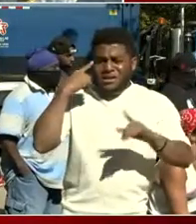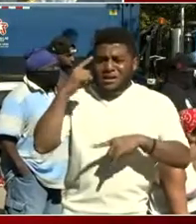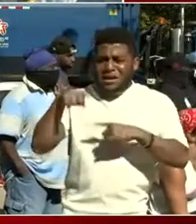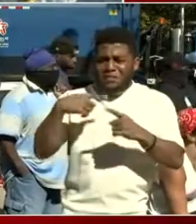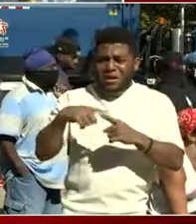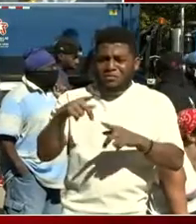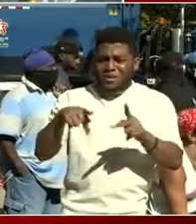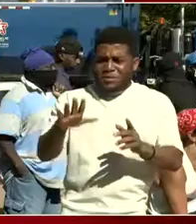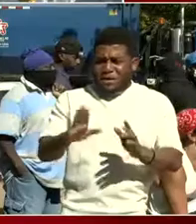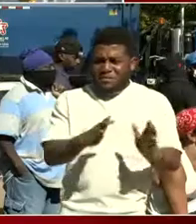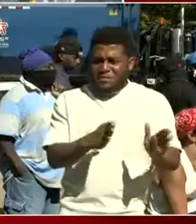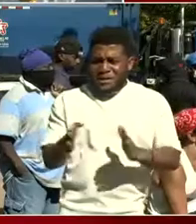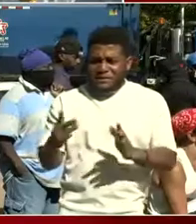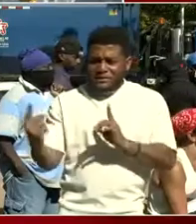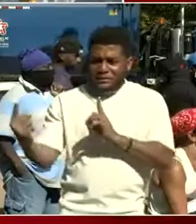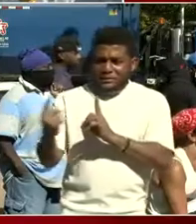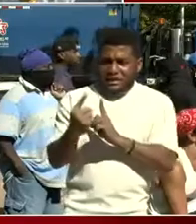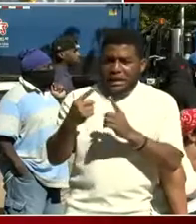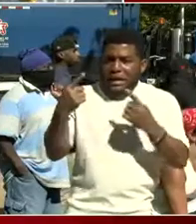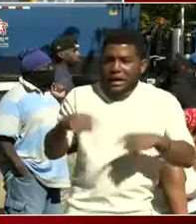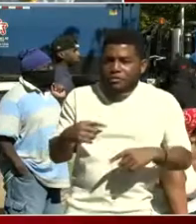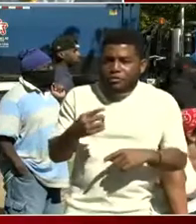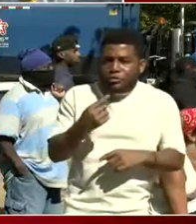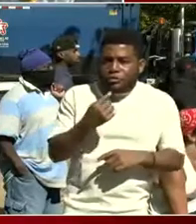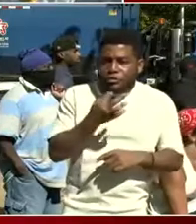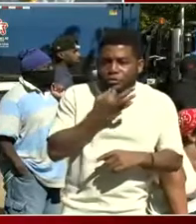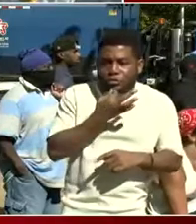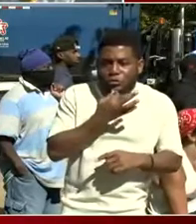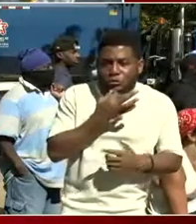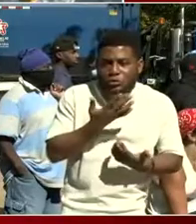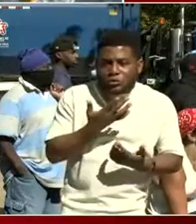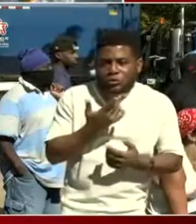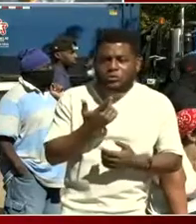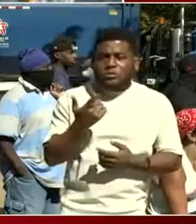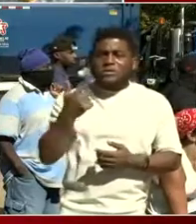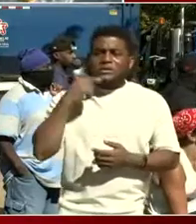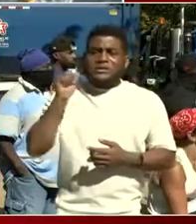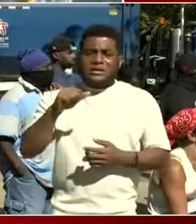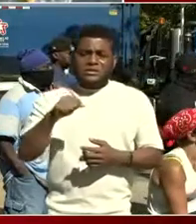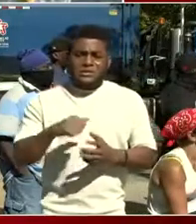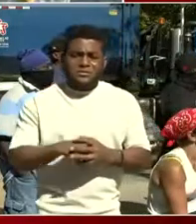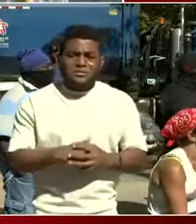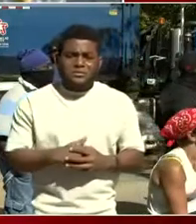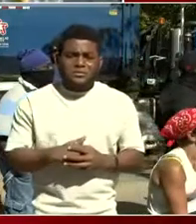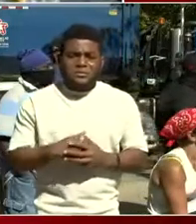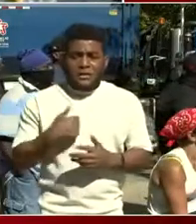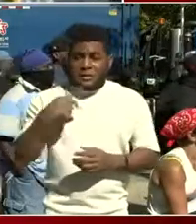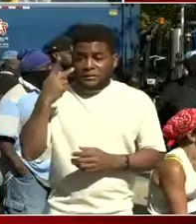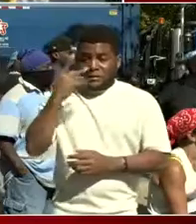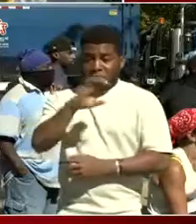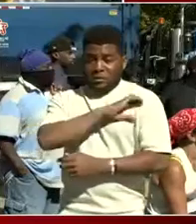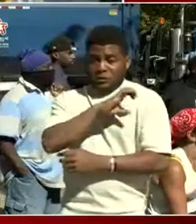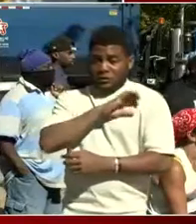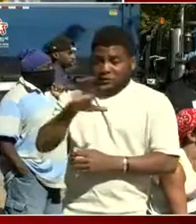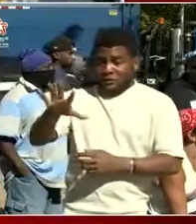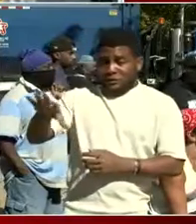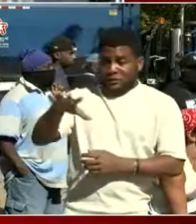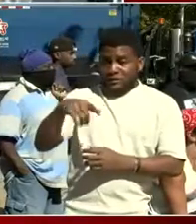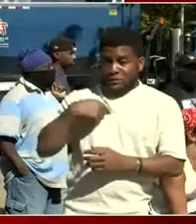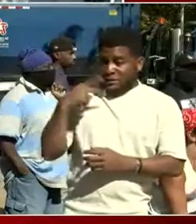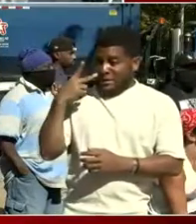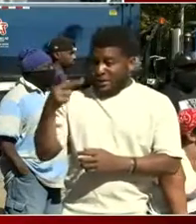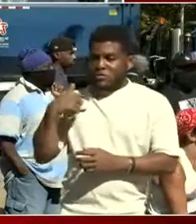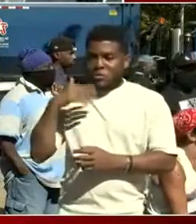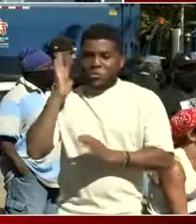that in your deployment, right? I mean, individuals will move around, right? You see the police officers on this corner, the individuals move over there. Well, we have to be flexible enough in